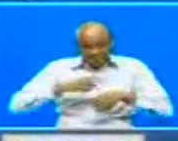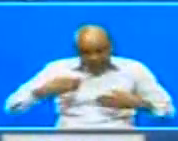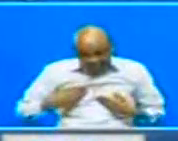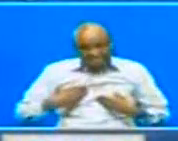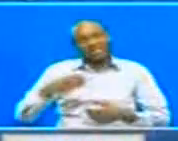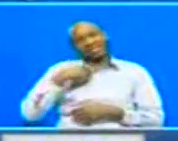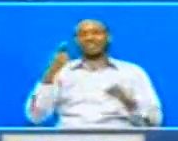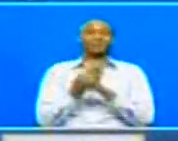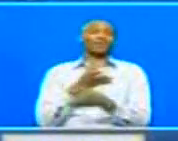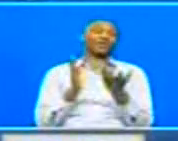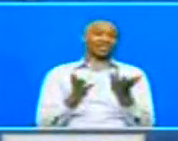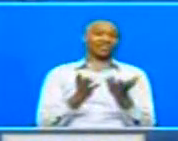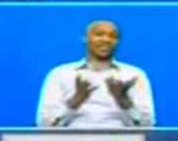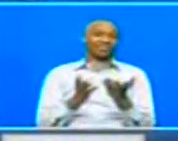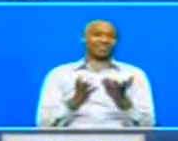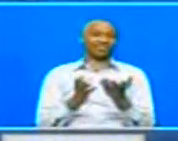reactionary.